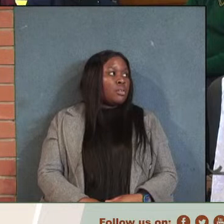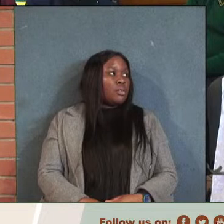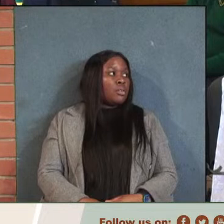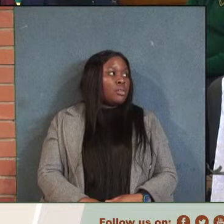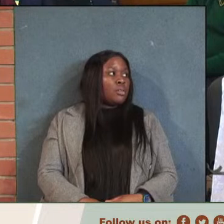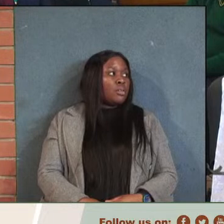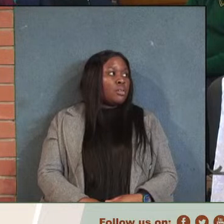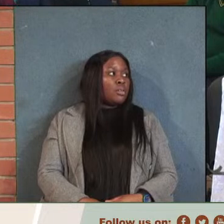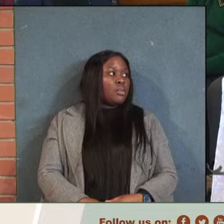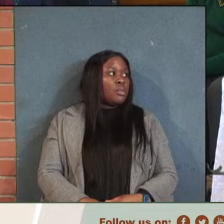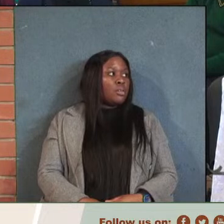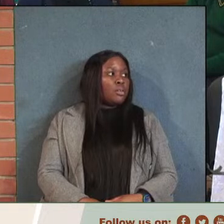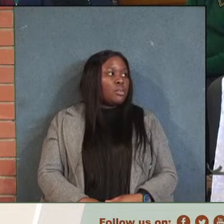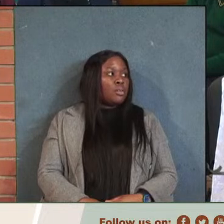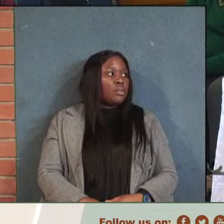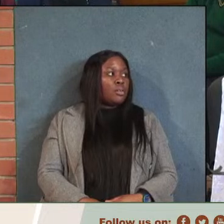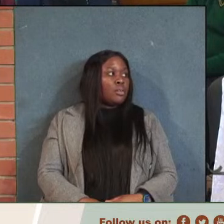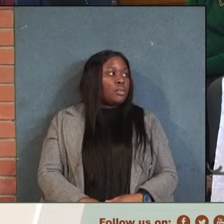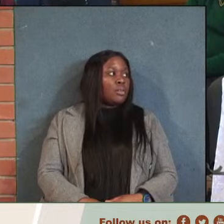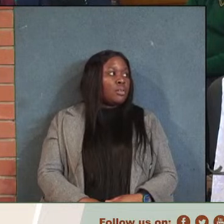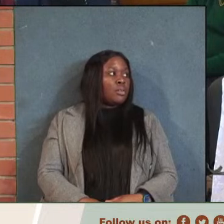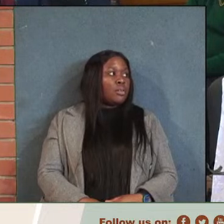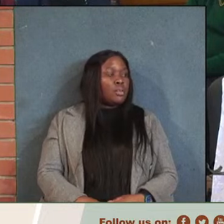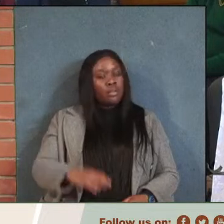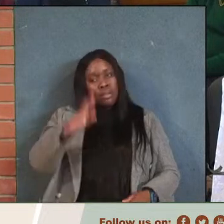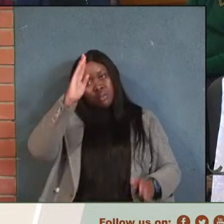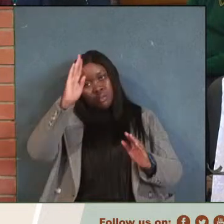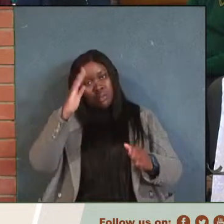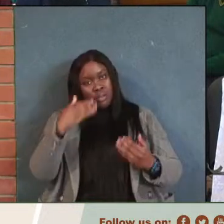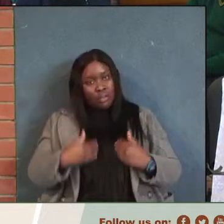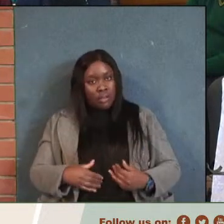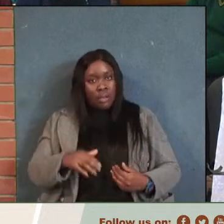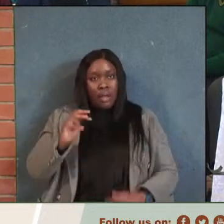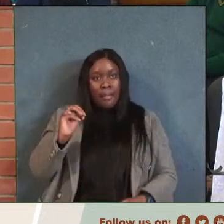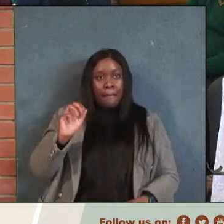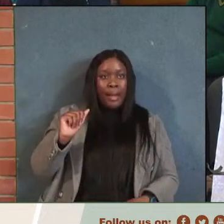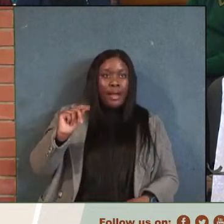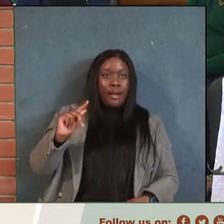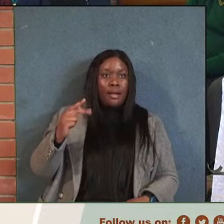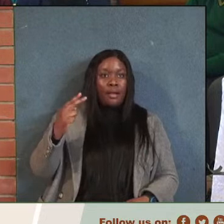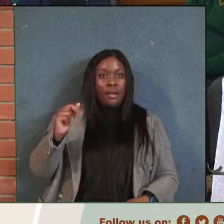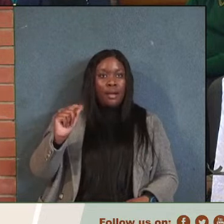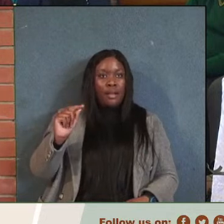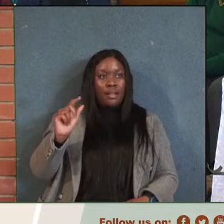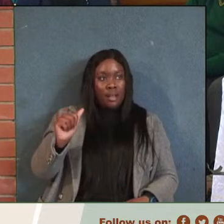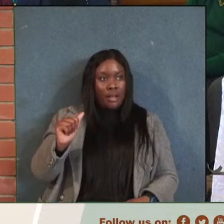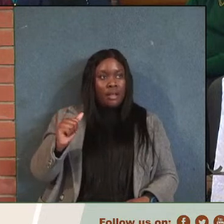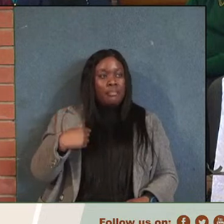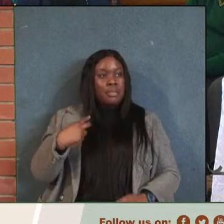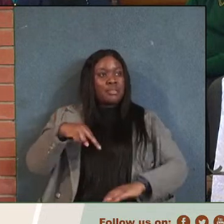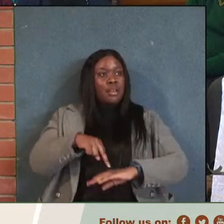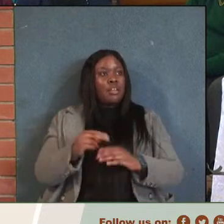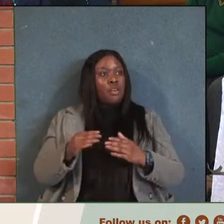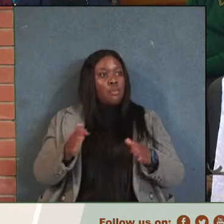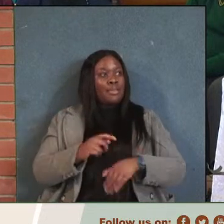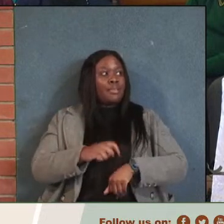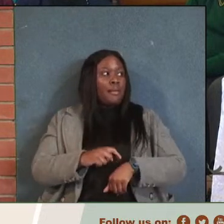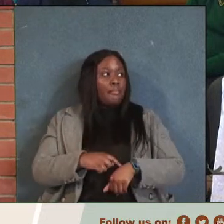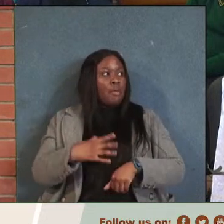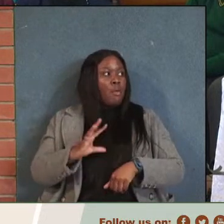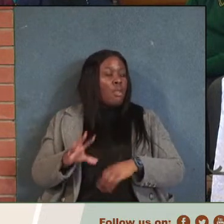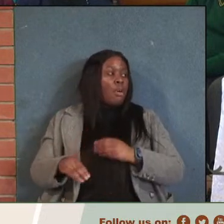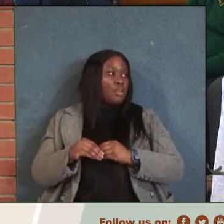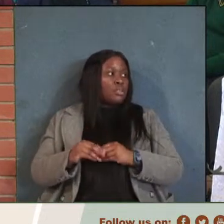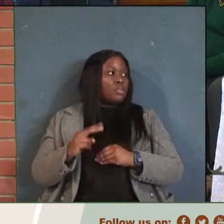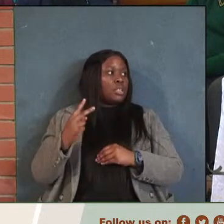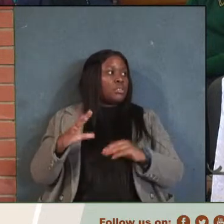Greetings to the House at large. I'm Honorable K. Makata, standing on open time. I would like to add on what the second